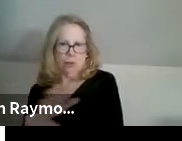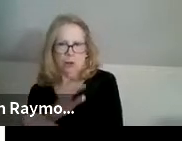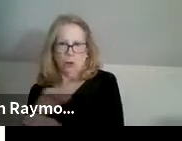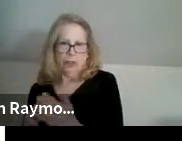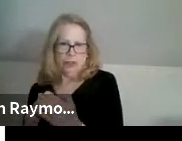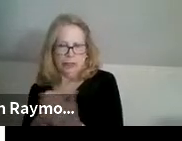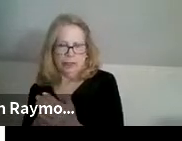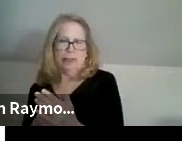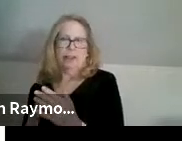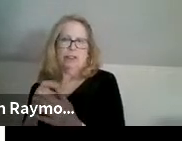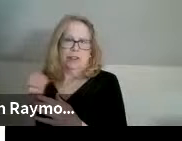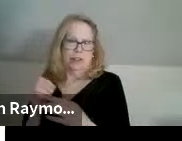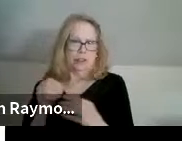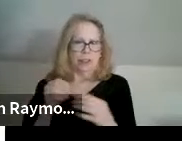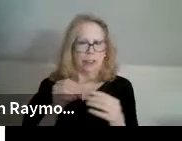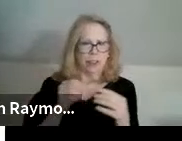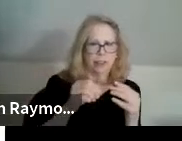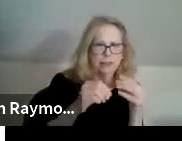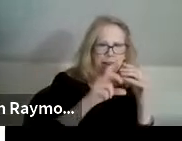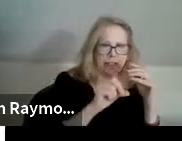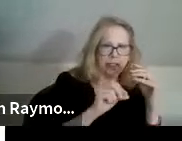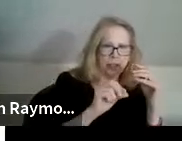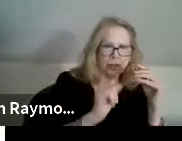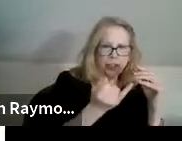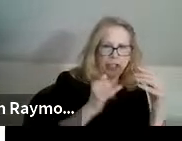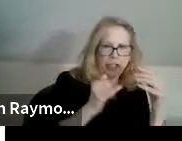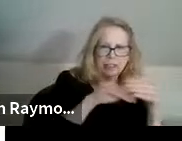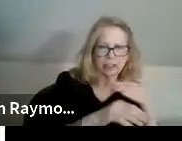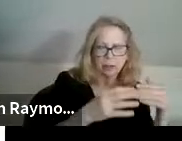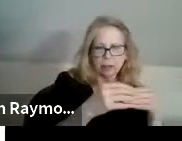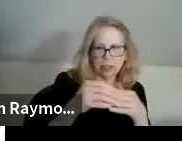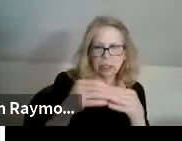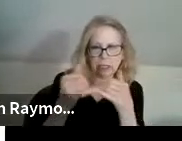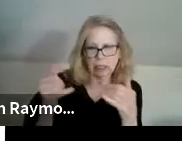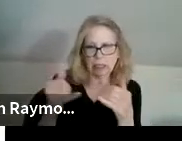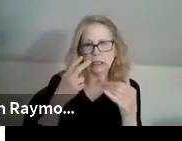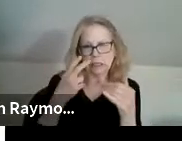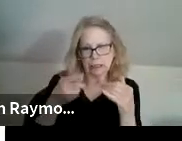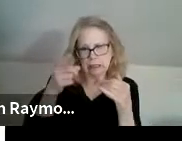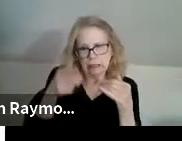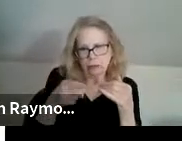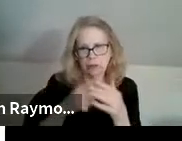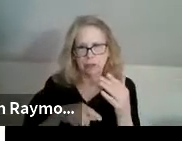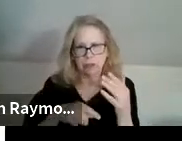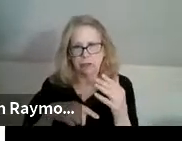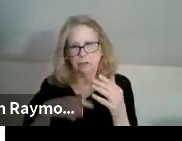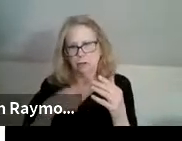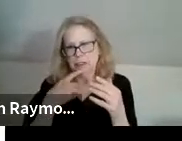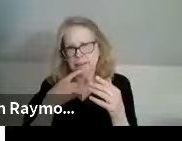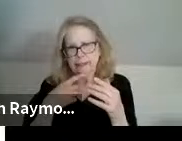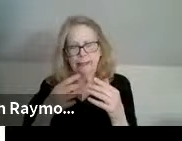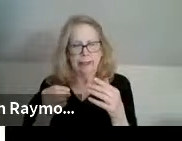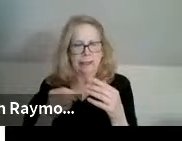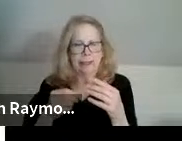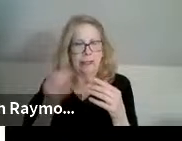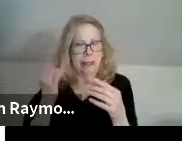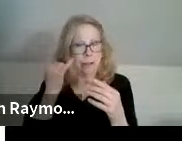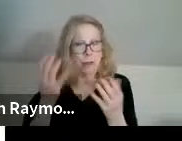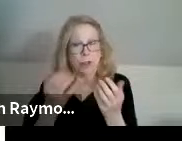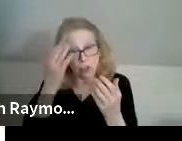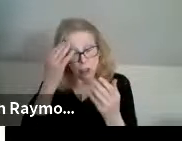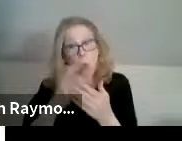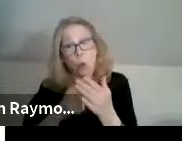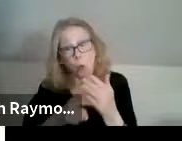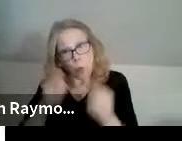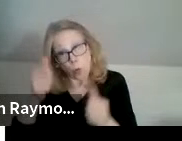DOJ accessibility guidelines. I'll mention also here that if you want to know what agencies